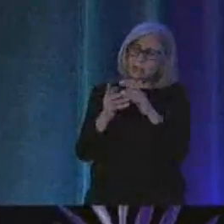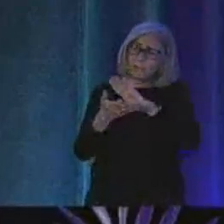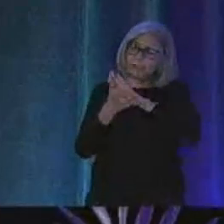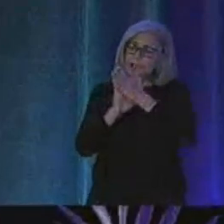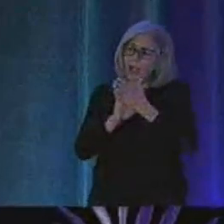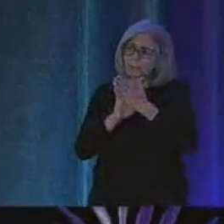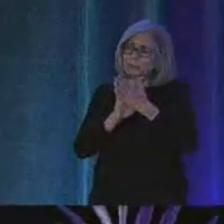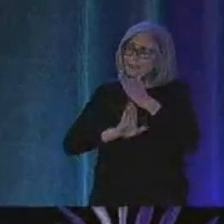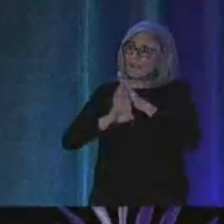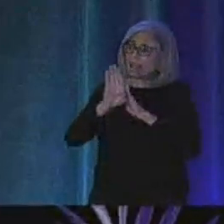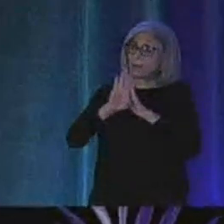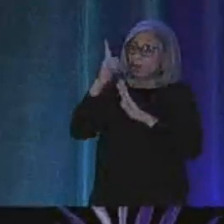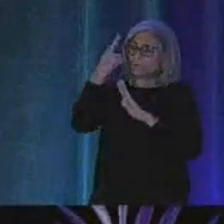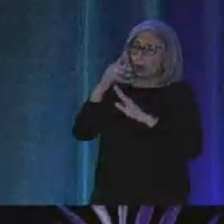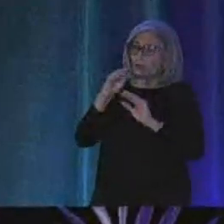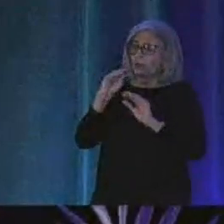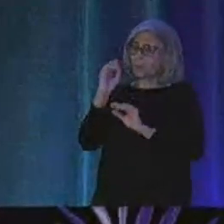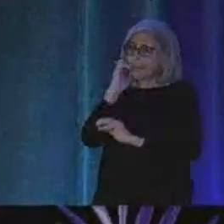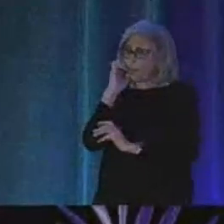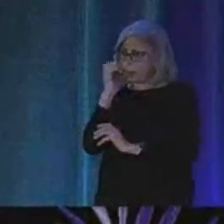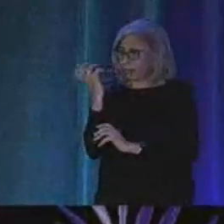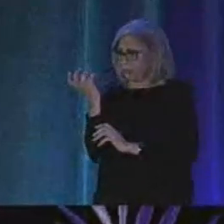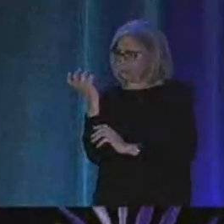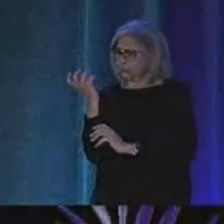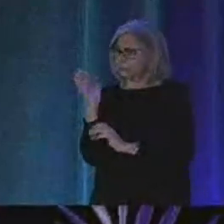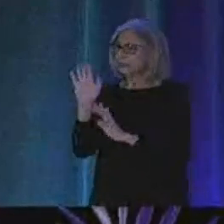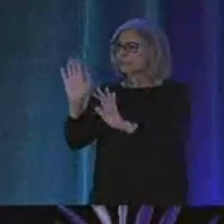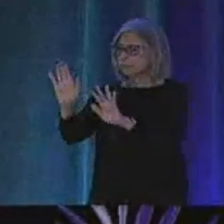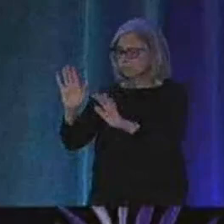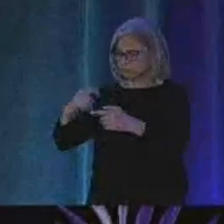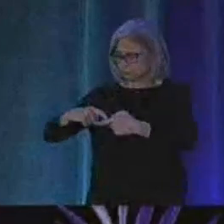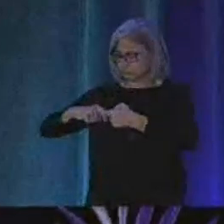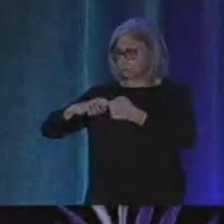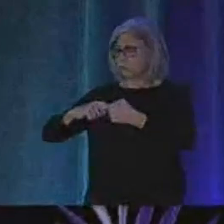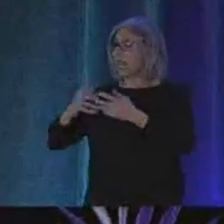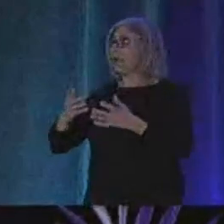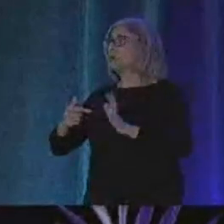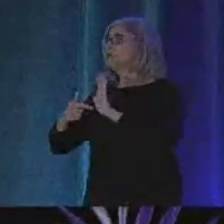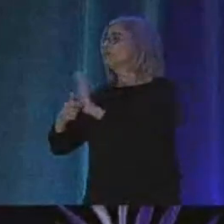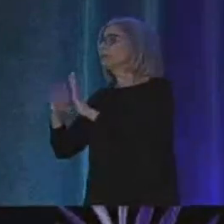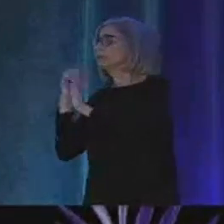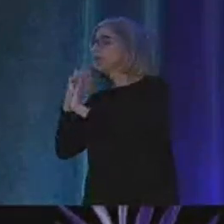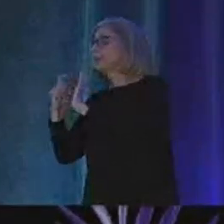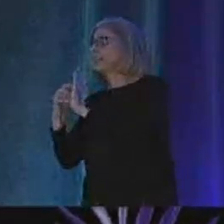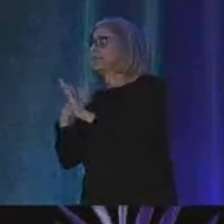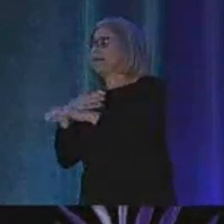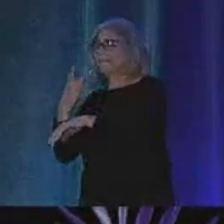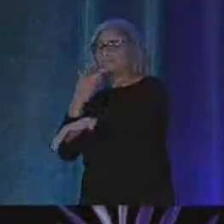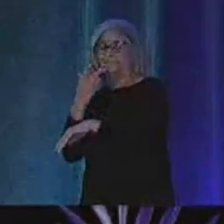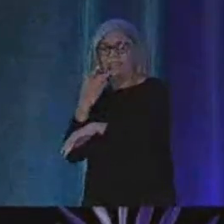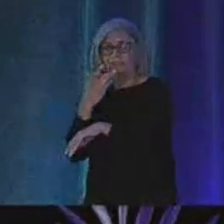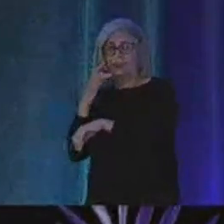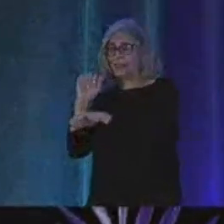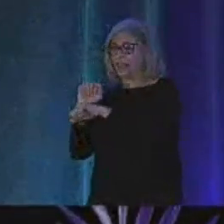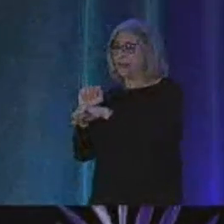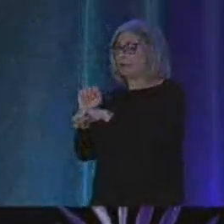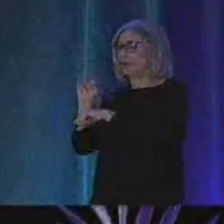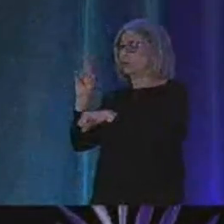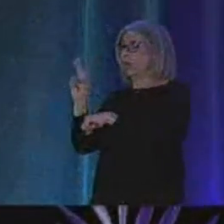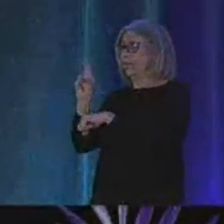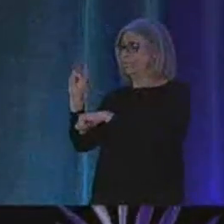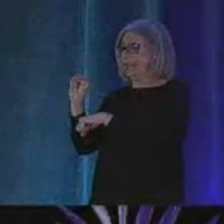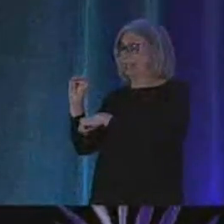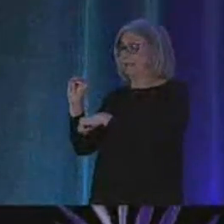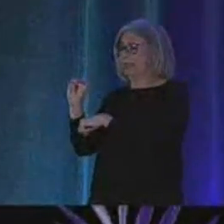development? I will take a moment to plug my favorite flavor of React Native, which